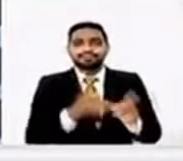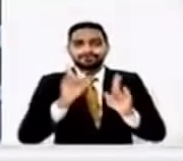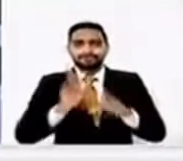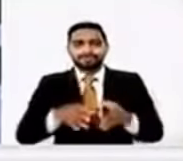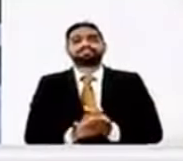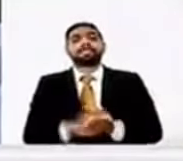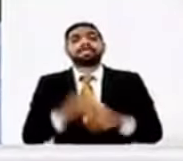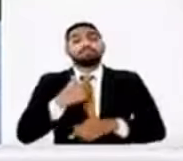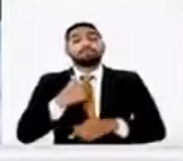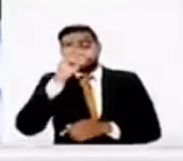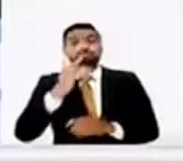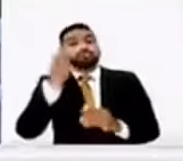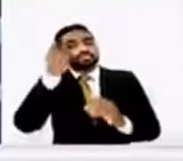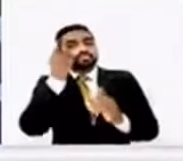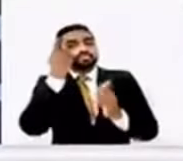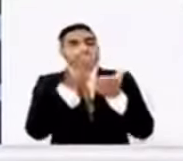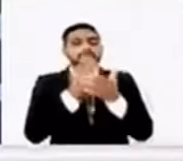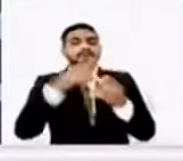Budget 2021.